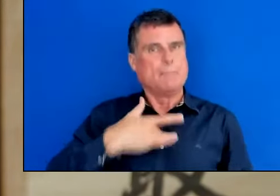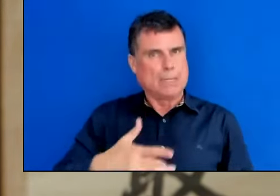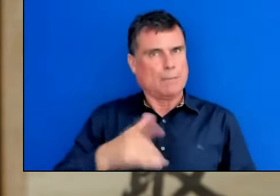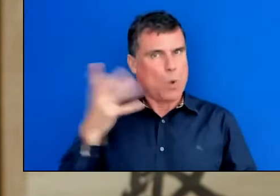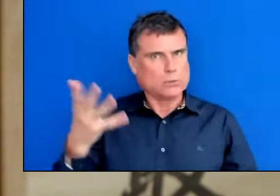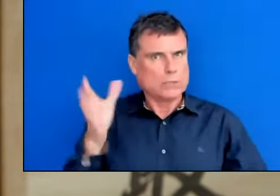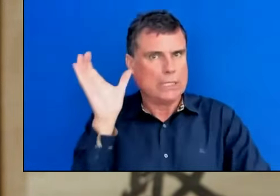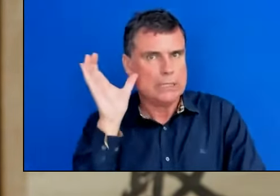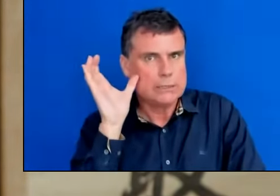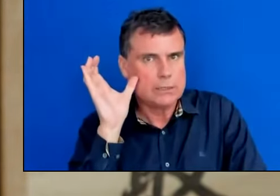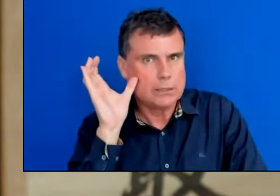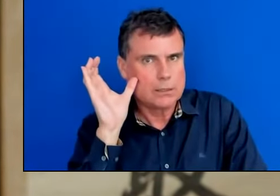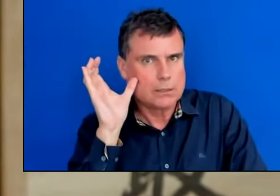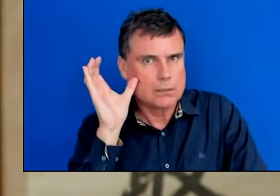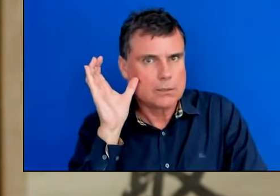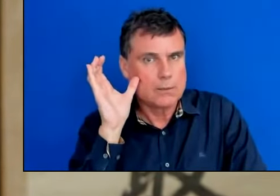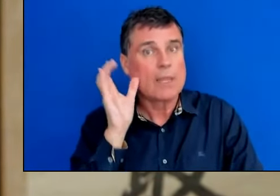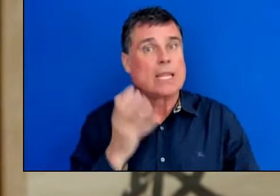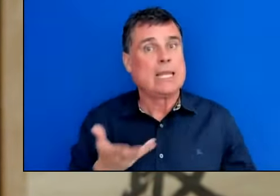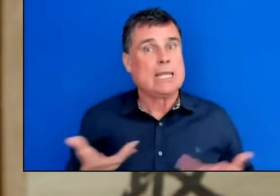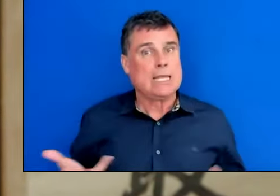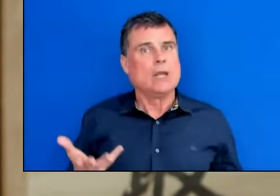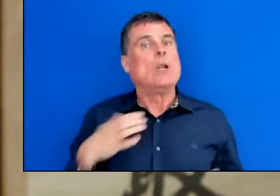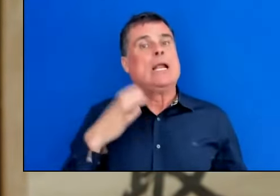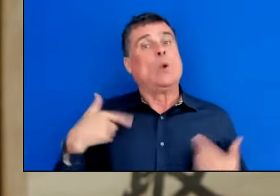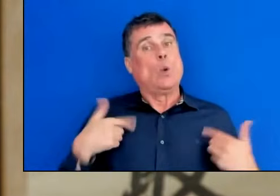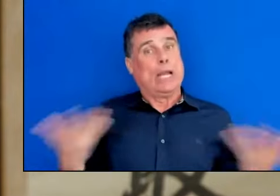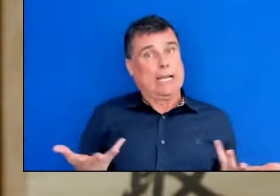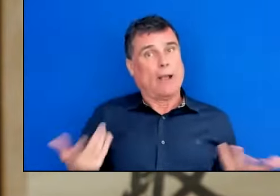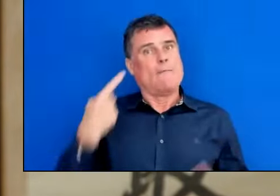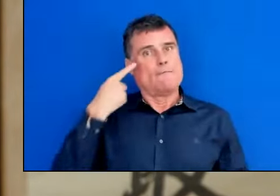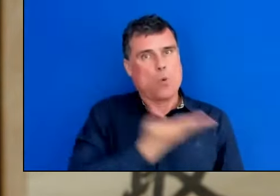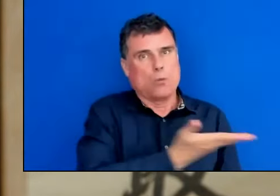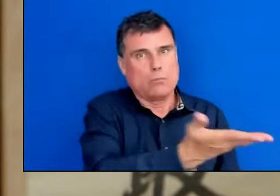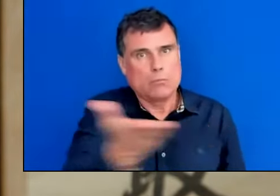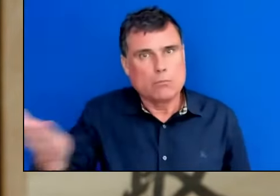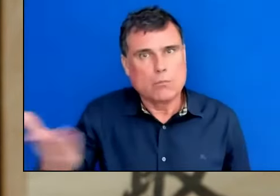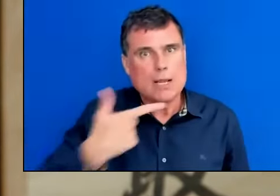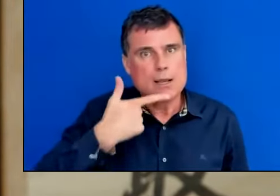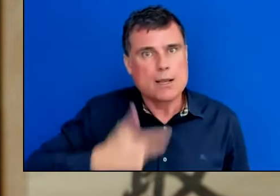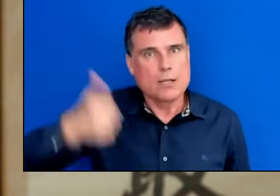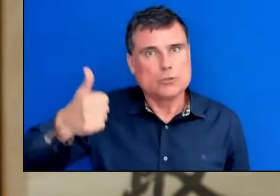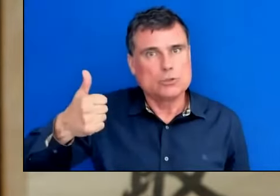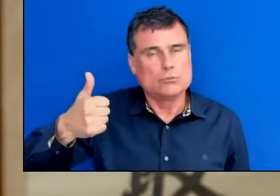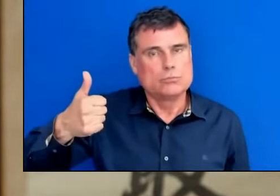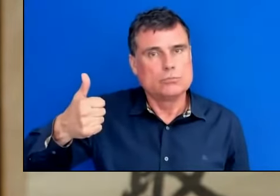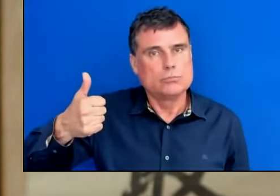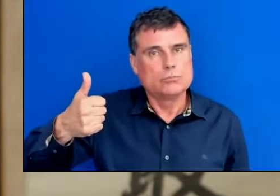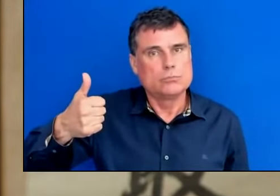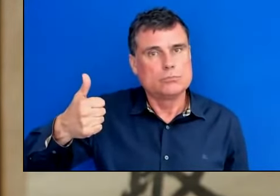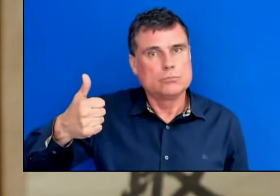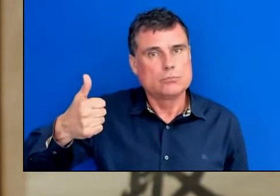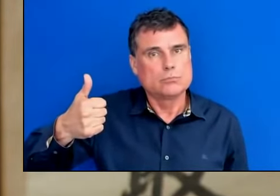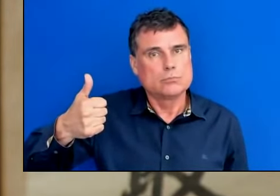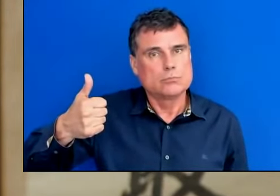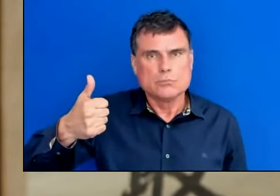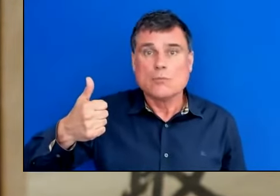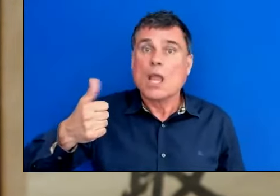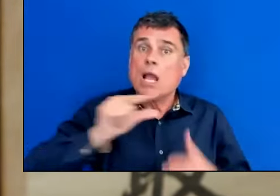So we are here today on their behalf. In doing this work with the community, your government has